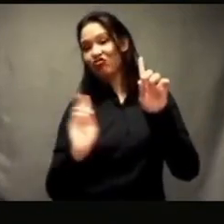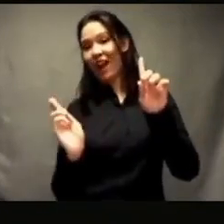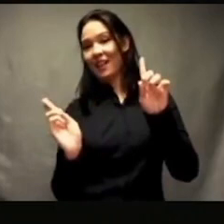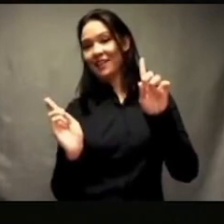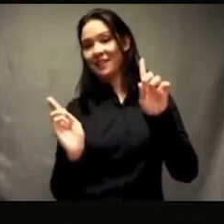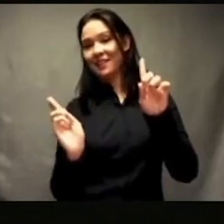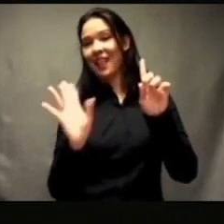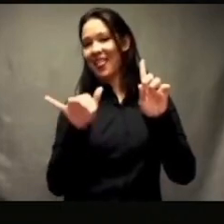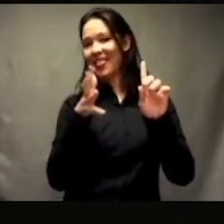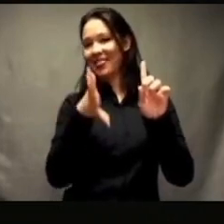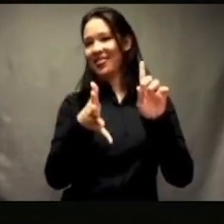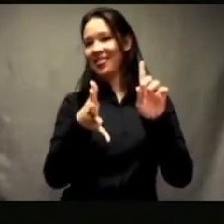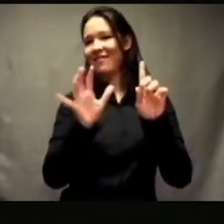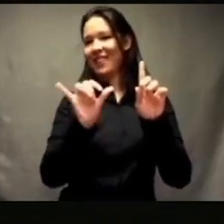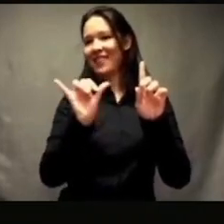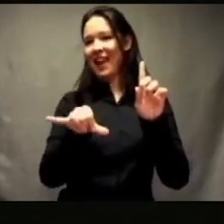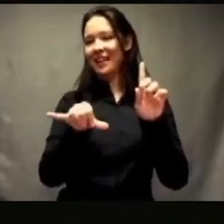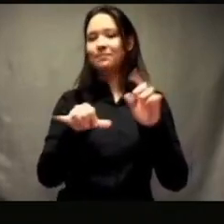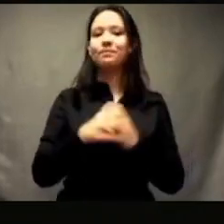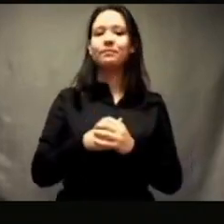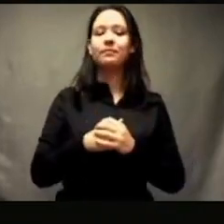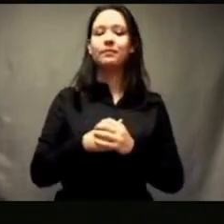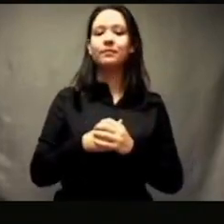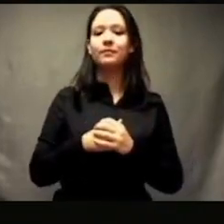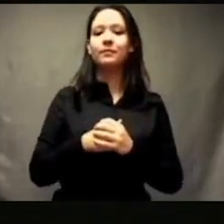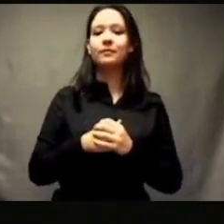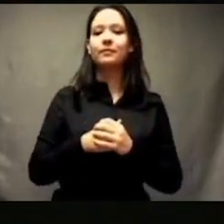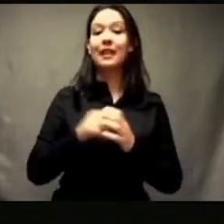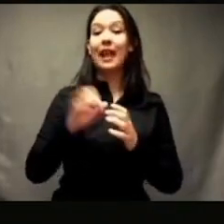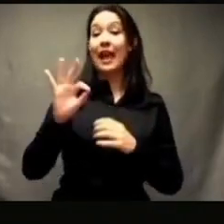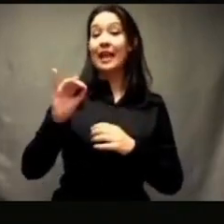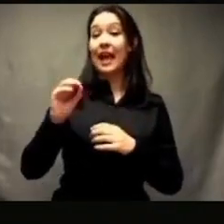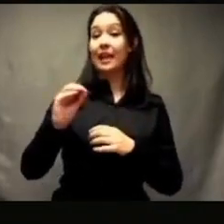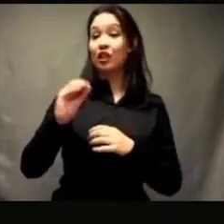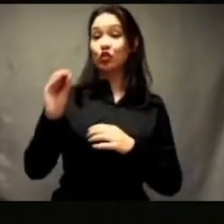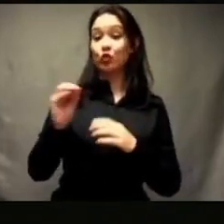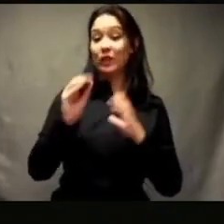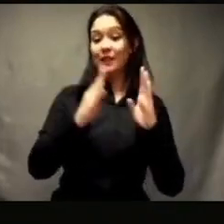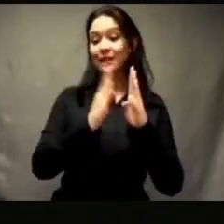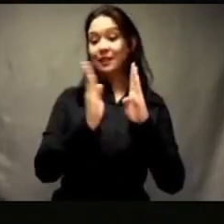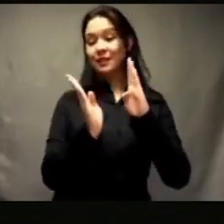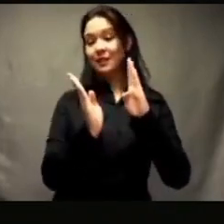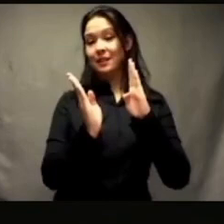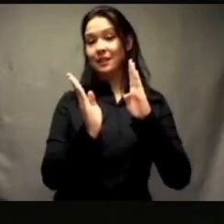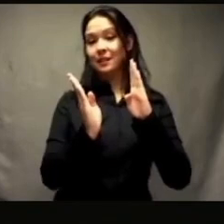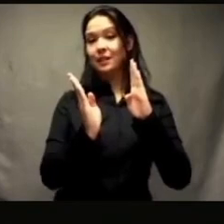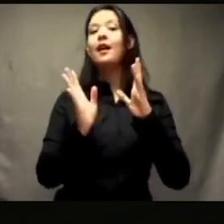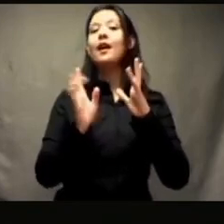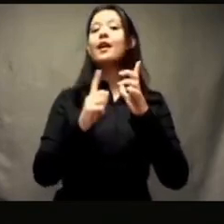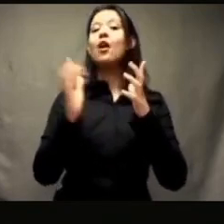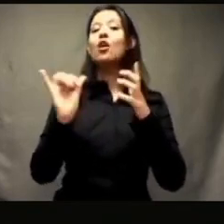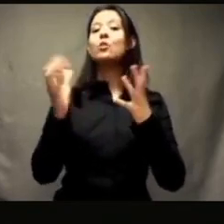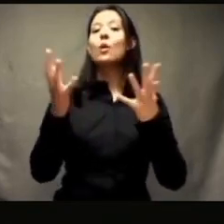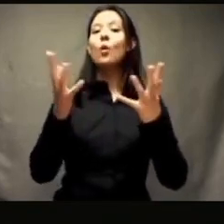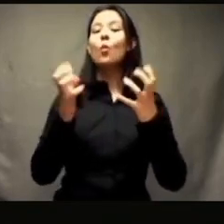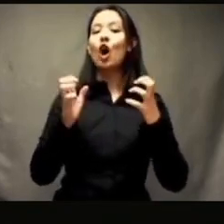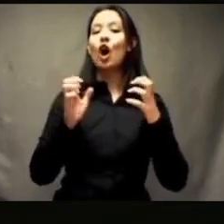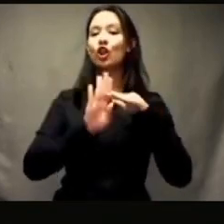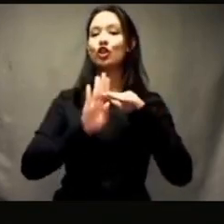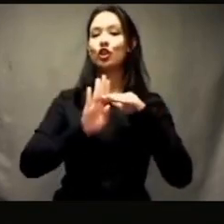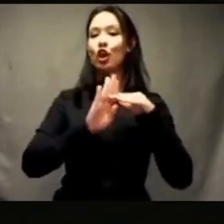just like that. So I want it to point in 90 degrees. And then I also want Shark to